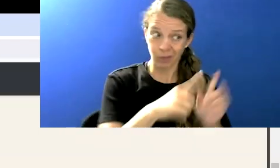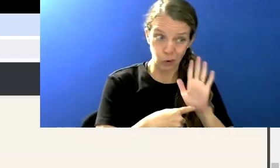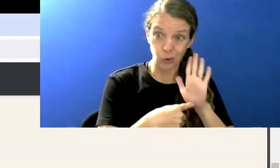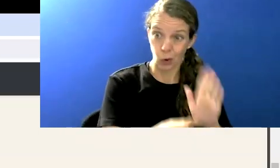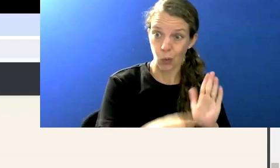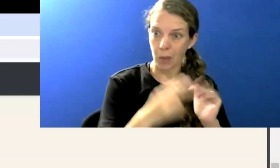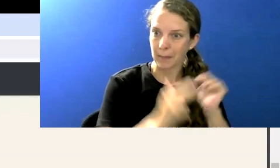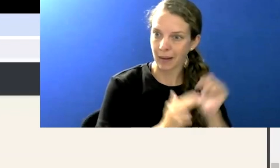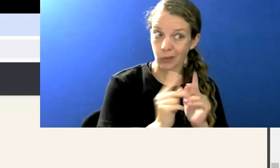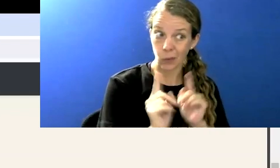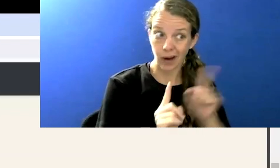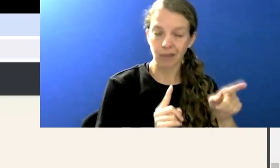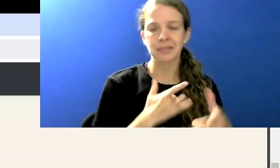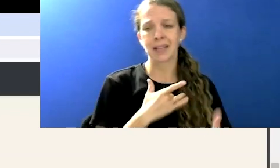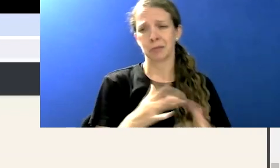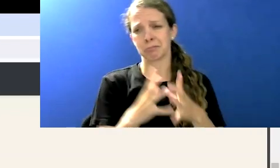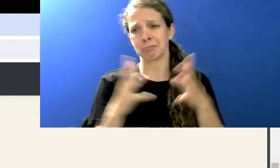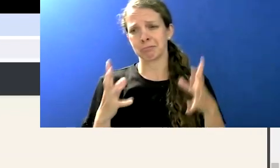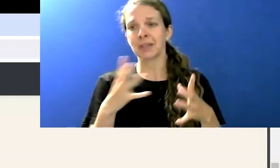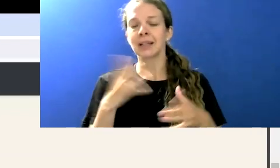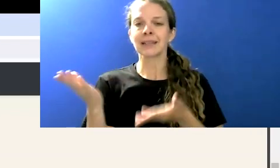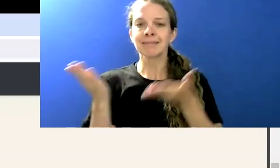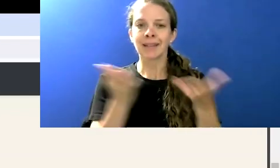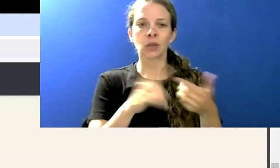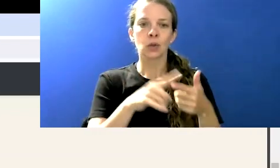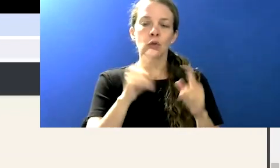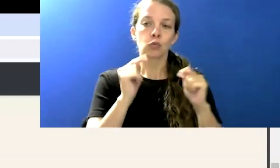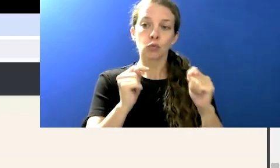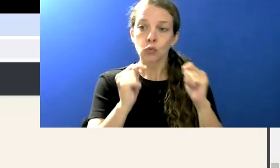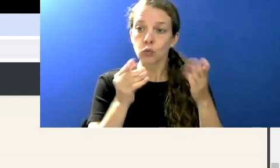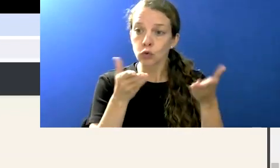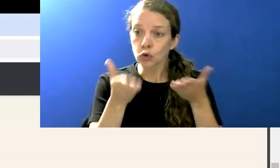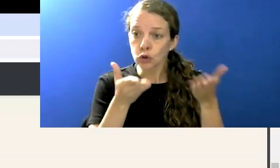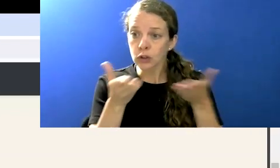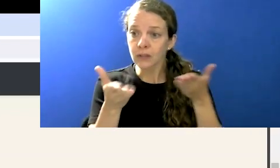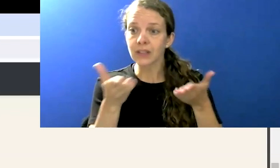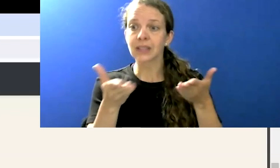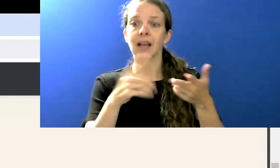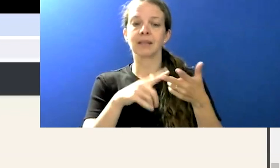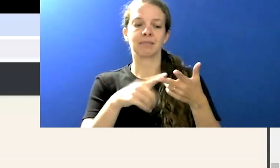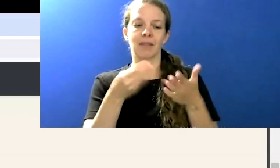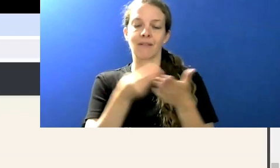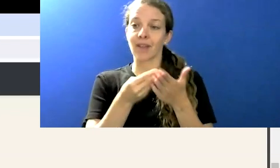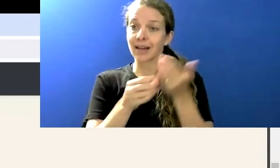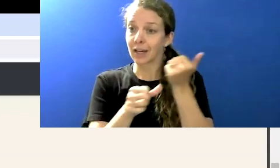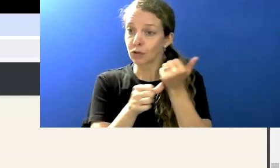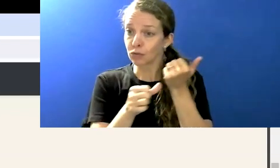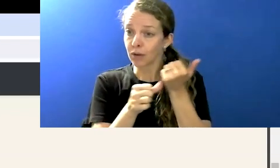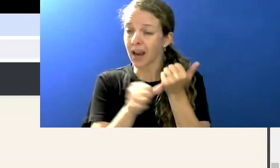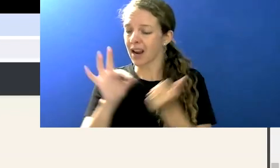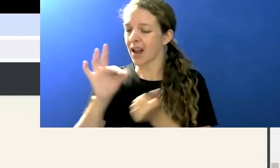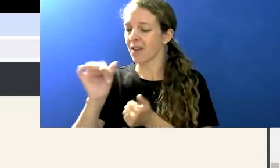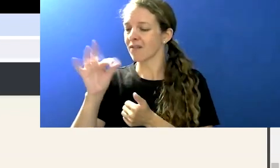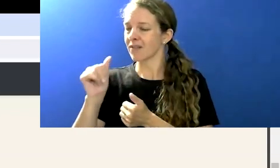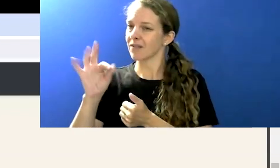the building. We tend to do that a lot. We take them to like tutorial services, also to financial aid or FAFSA once we get stuck. And